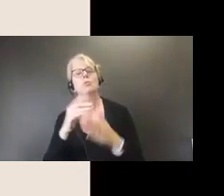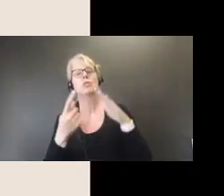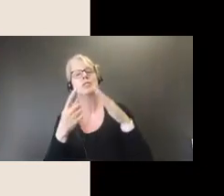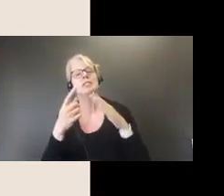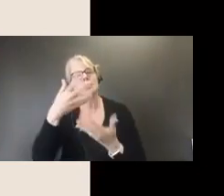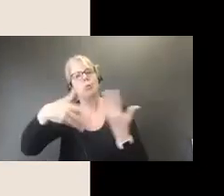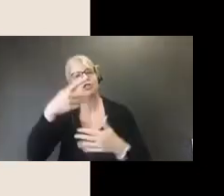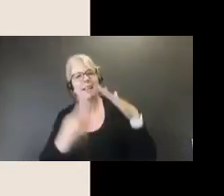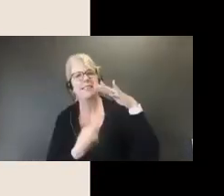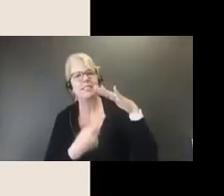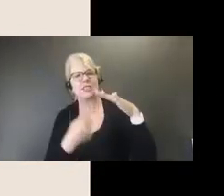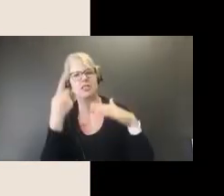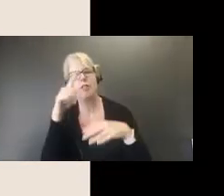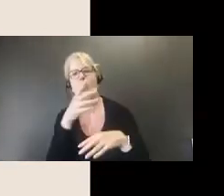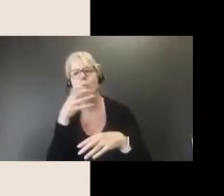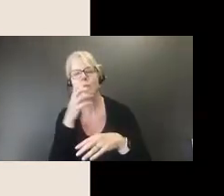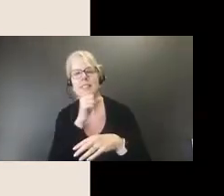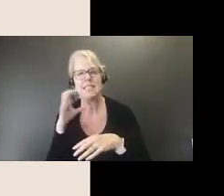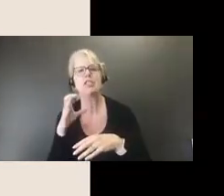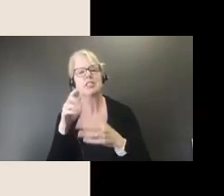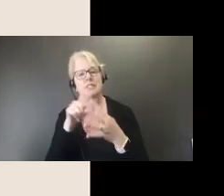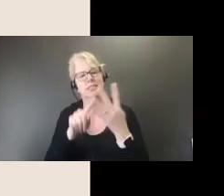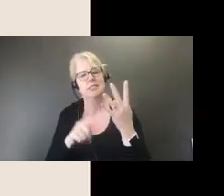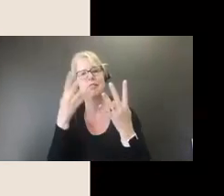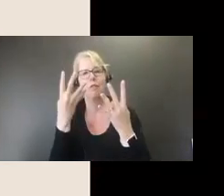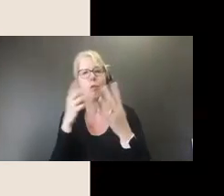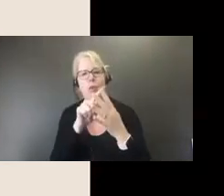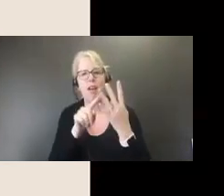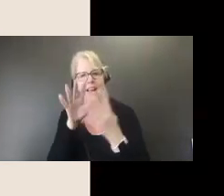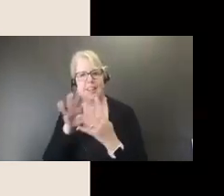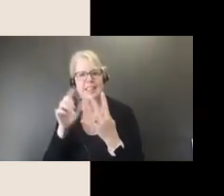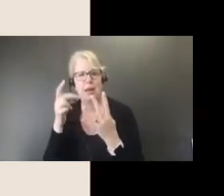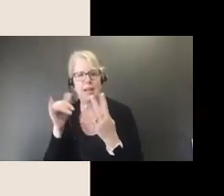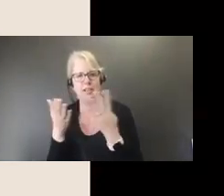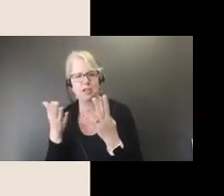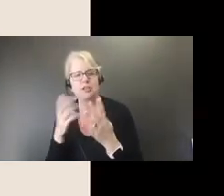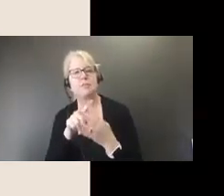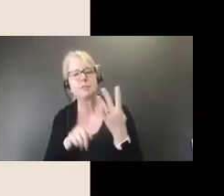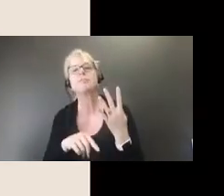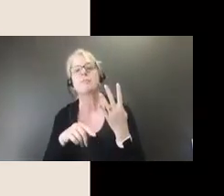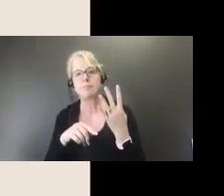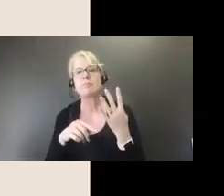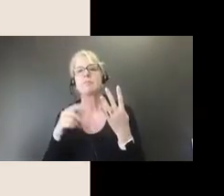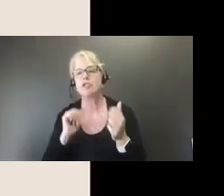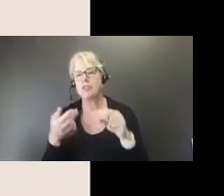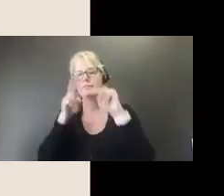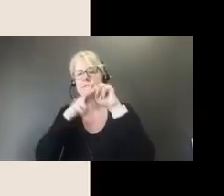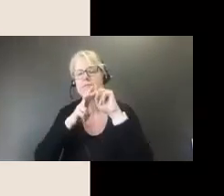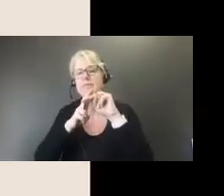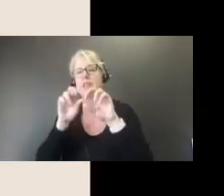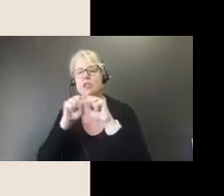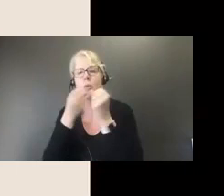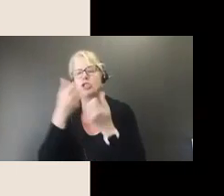seniors across the 4 counties that Gateway serves, looking at strengthening and expanding social connections for rural